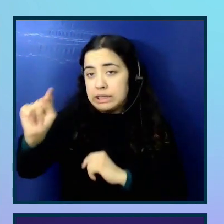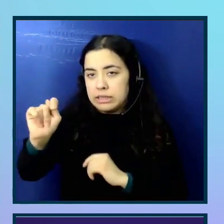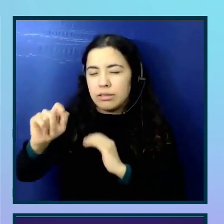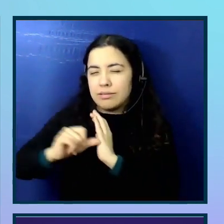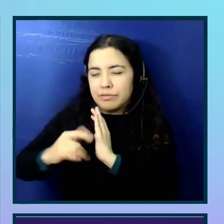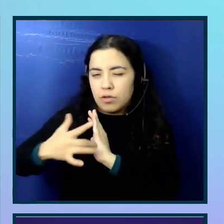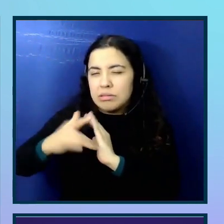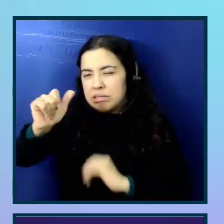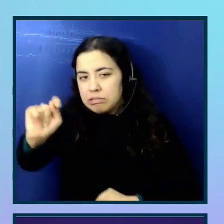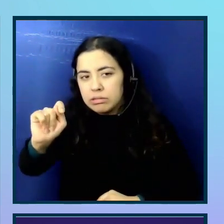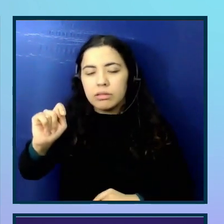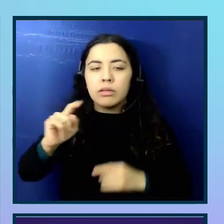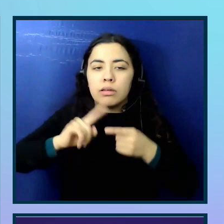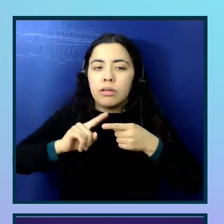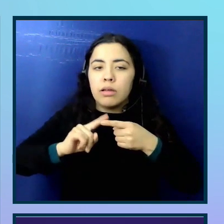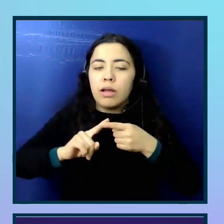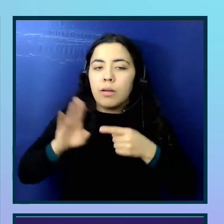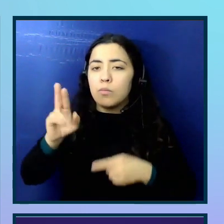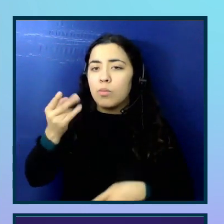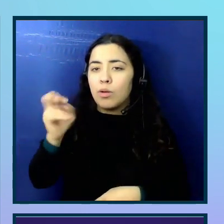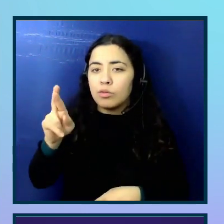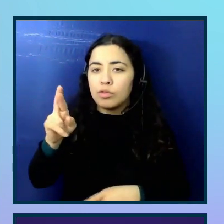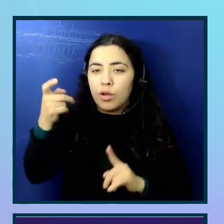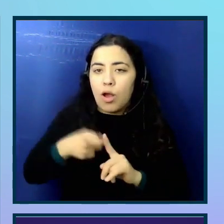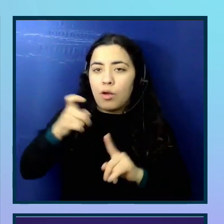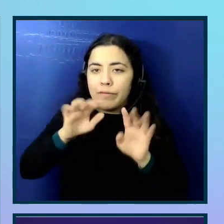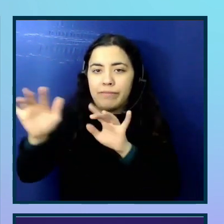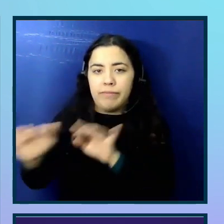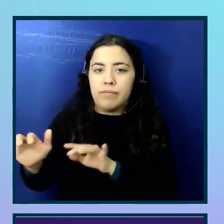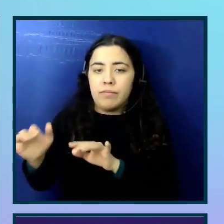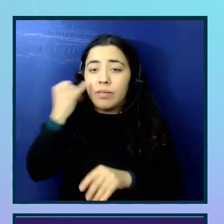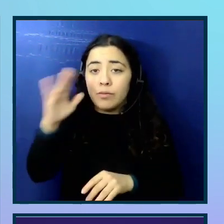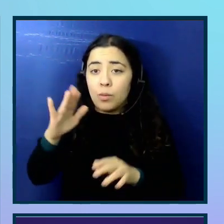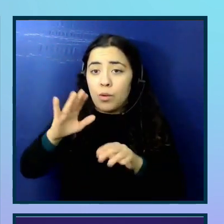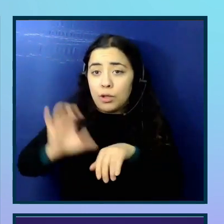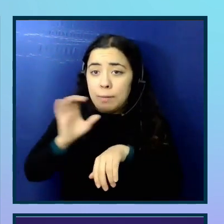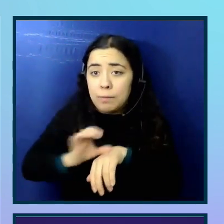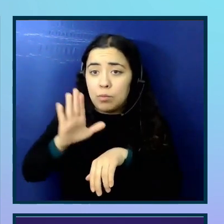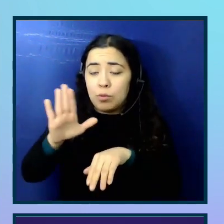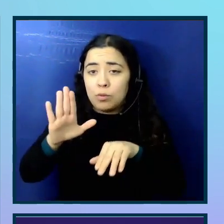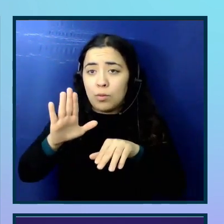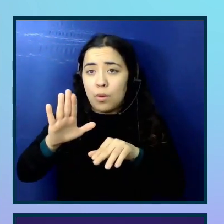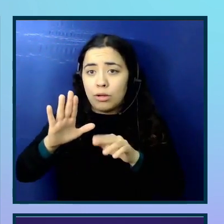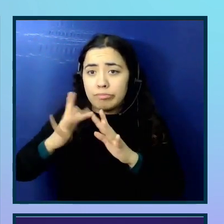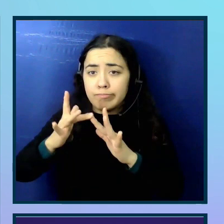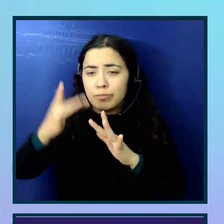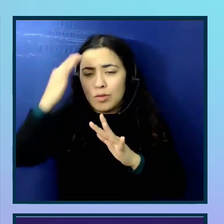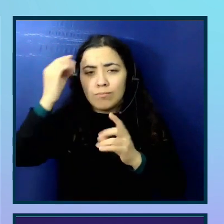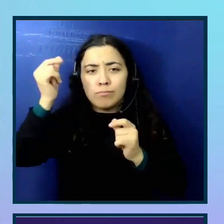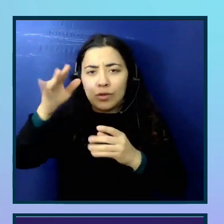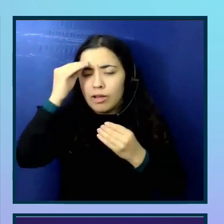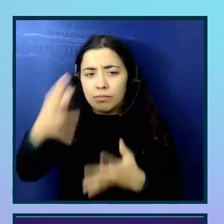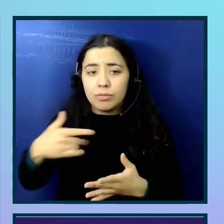So having your computer hooked up in a way where you have your browser set up to know your information for you.